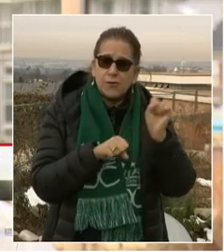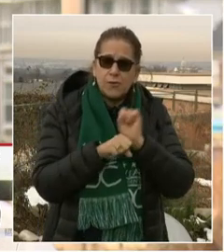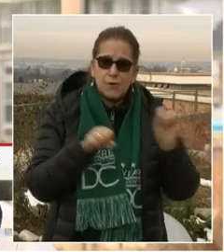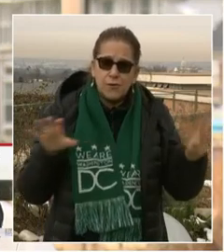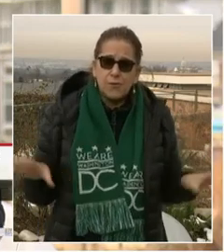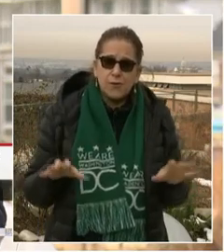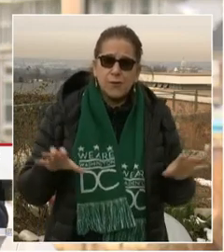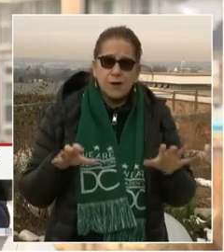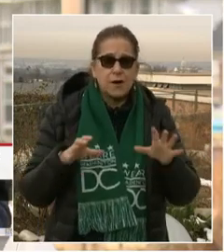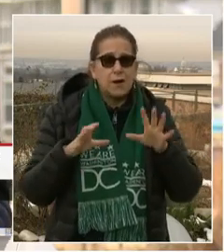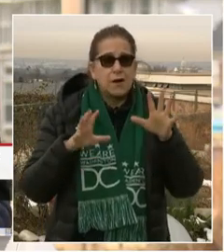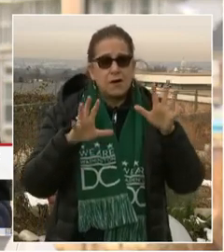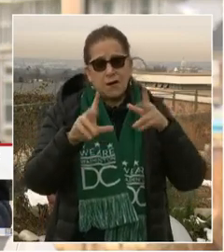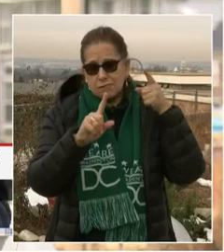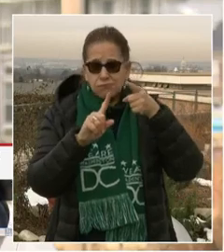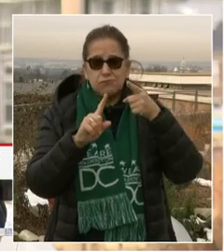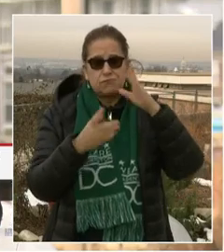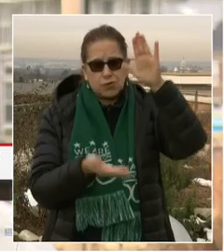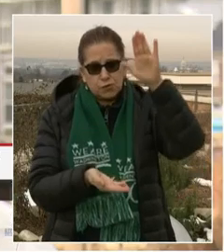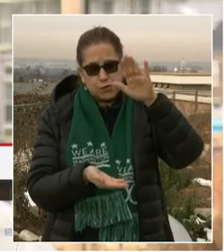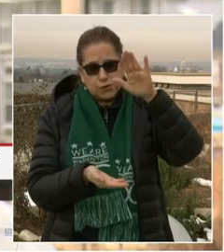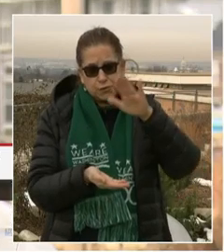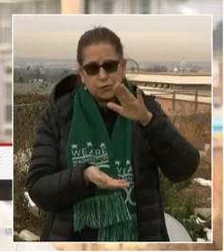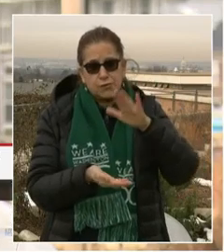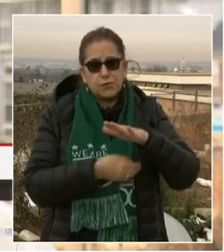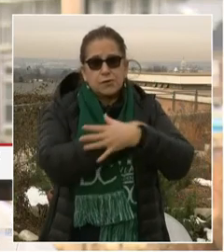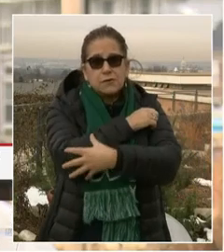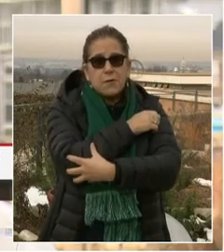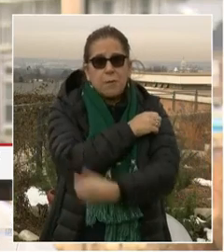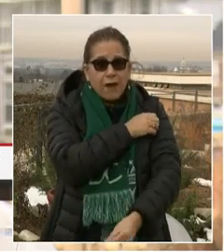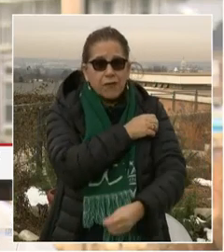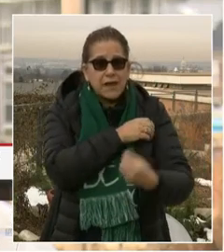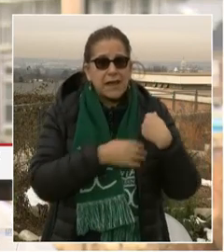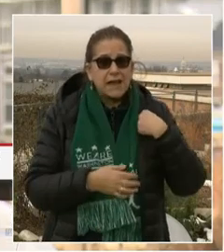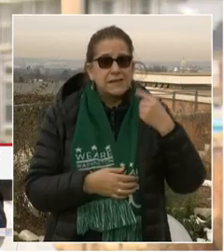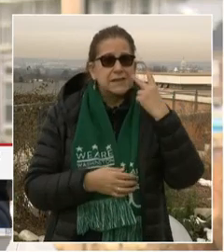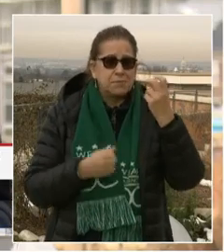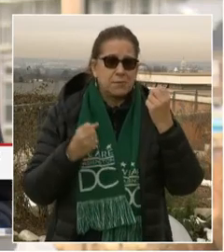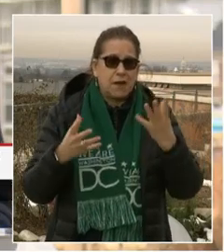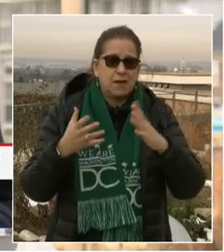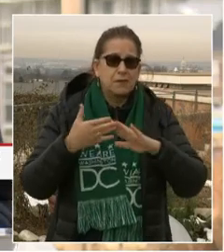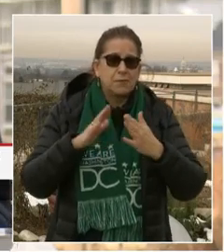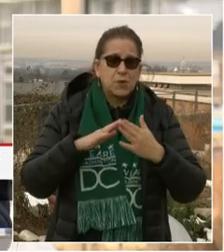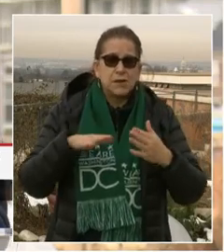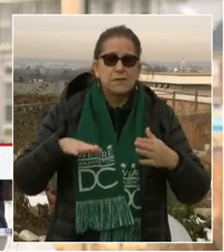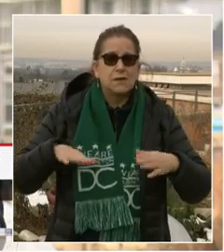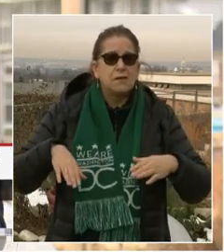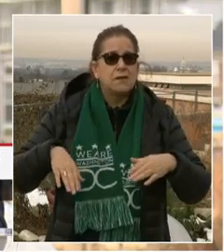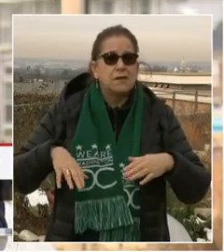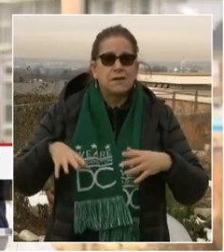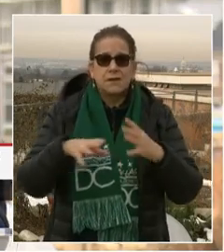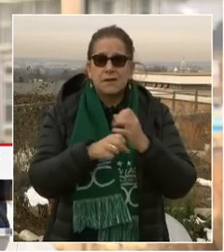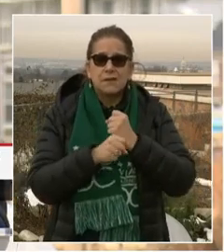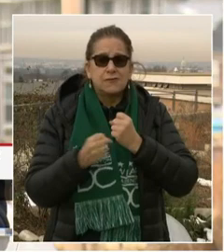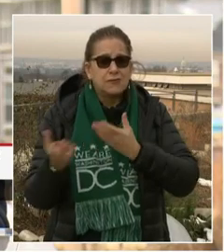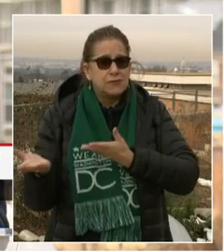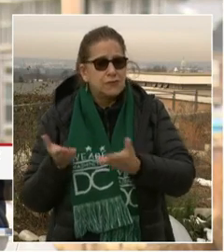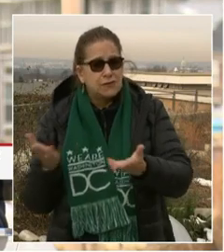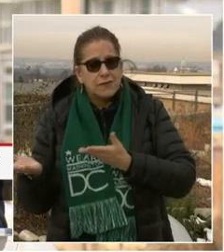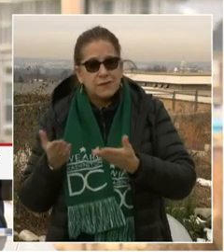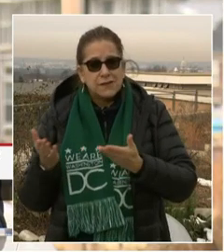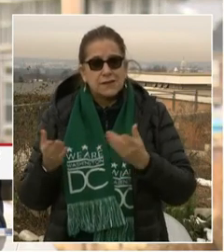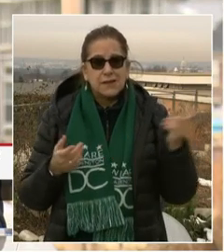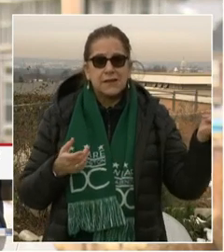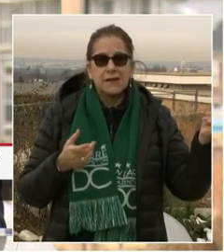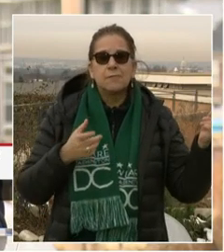and investments in communities that have been underserved for a while. As she noted, we're approaching Martin Luther King